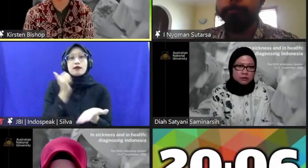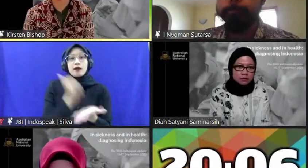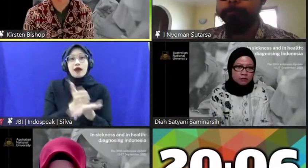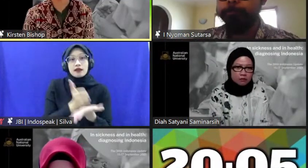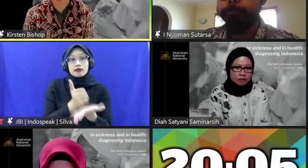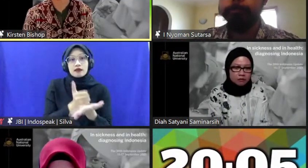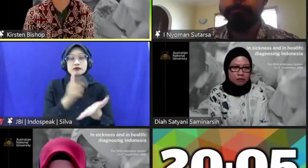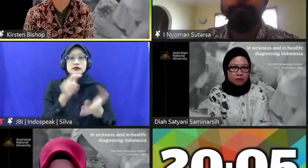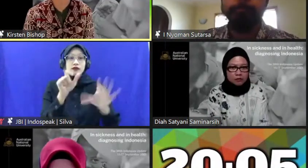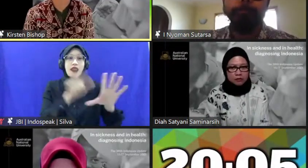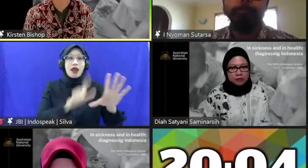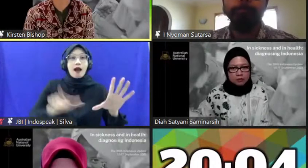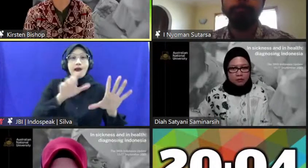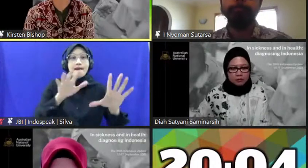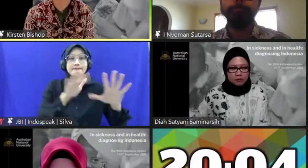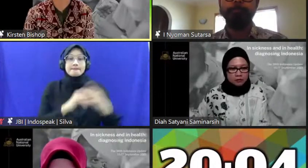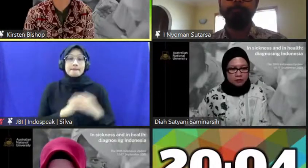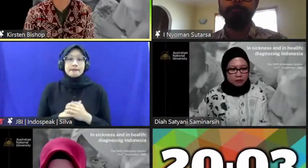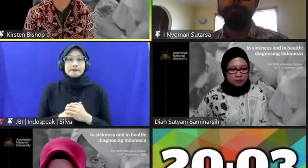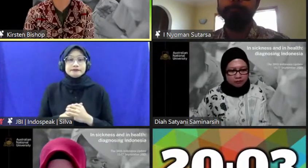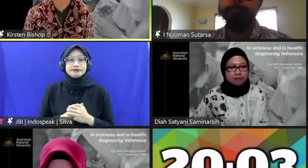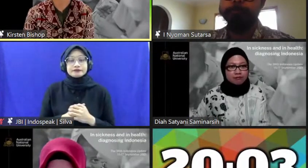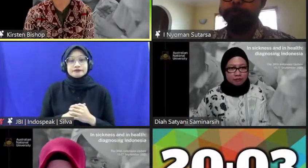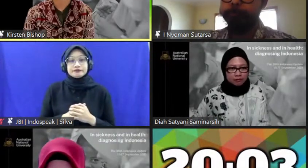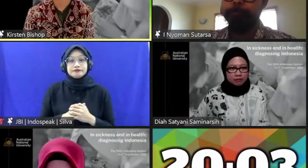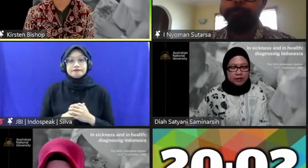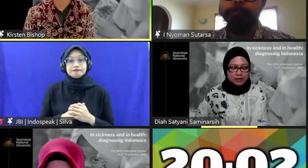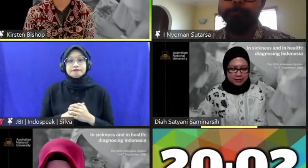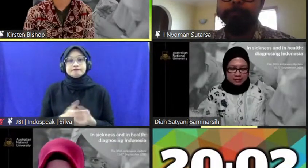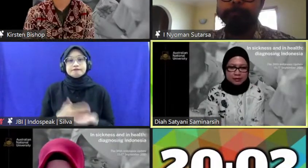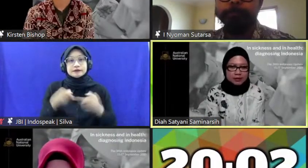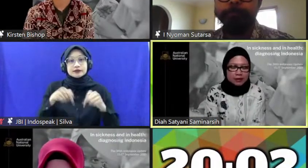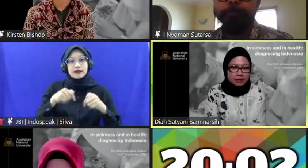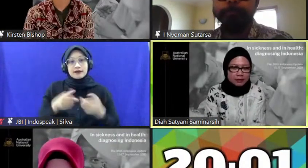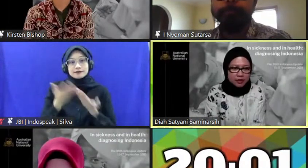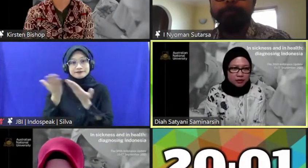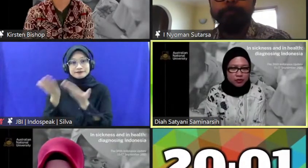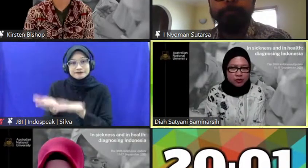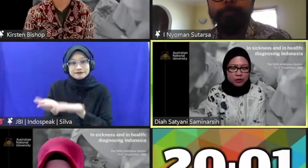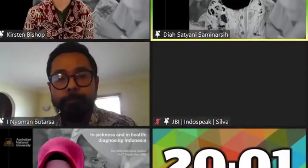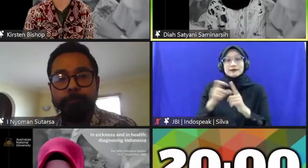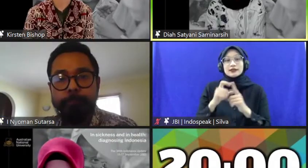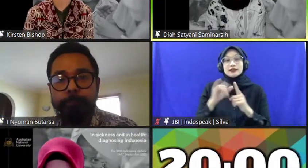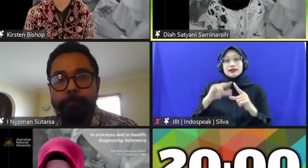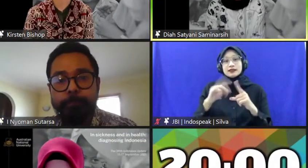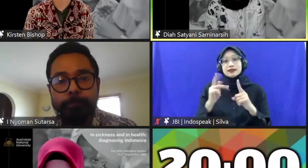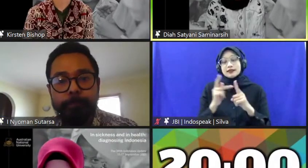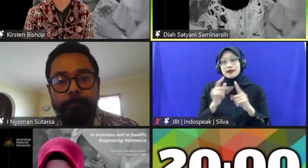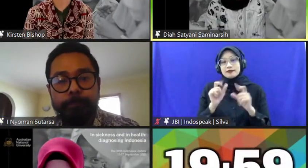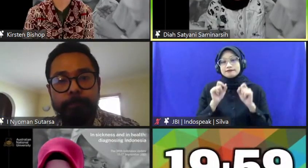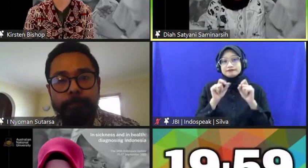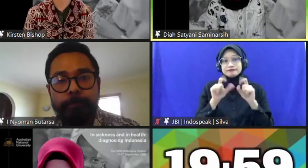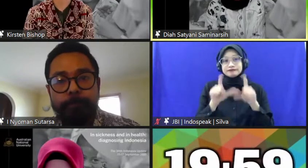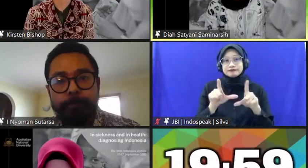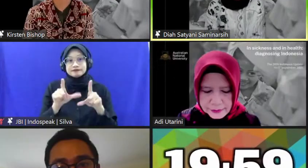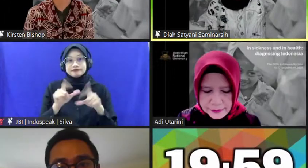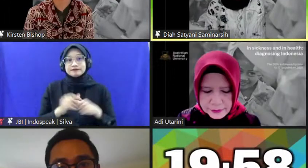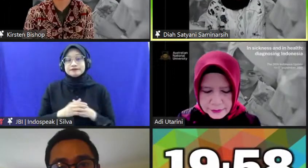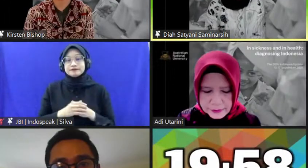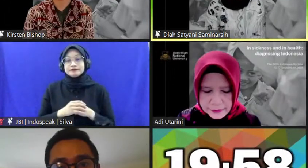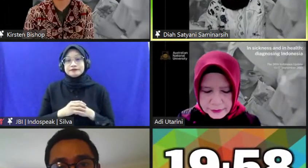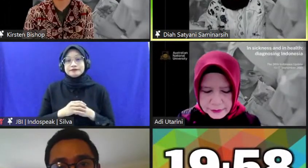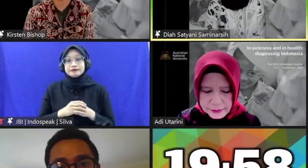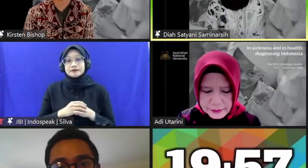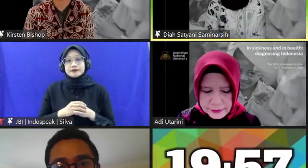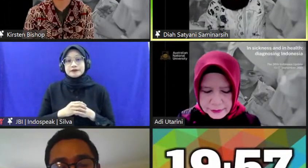Thank you very much, Pak Sutasa. Ibu Dia, over to you. Yes, thank you for the question. The